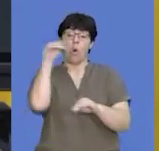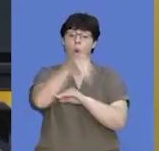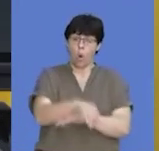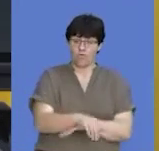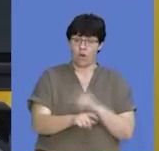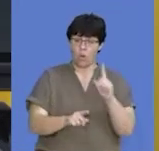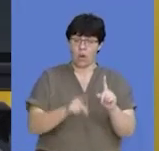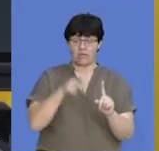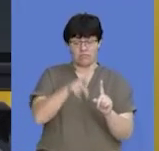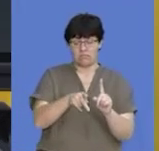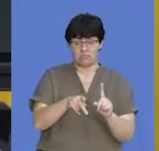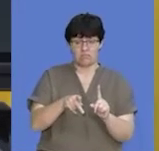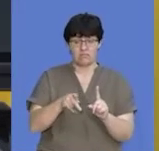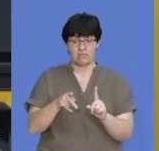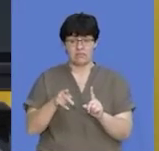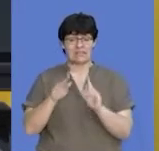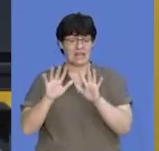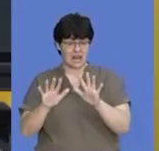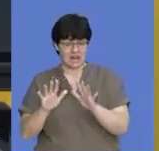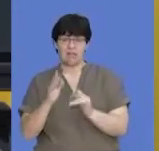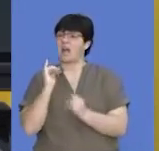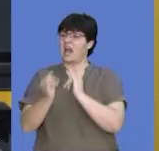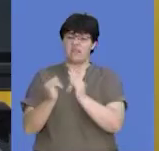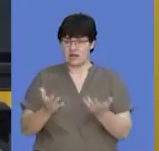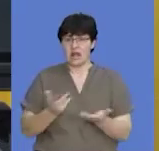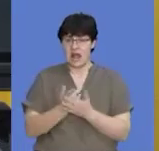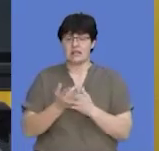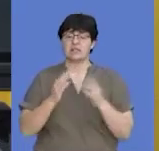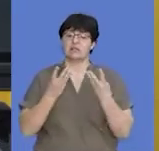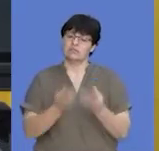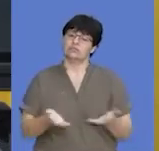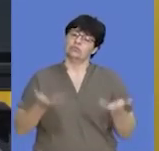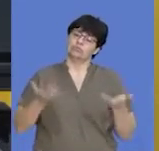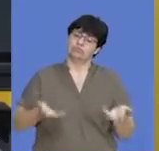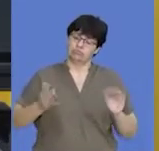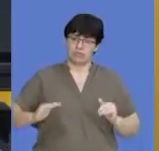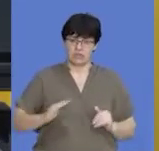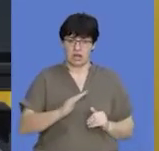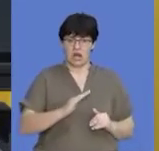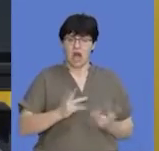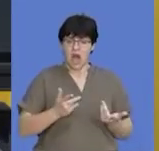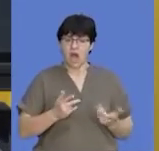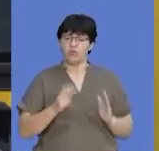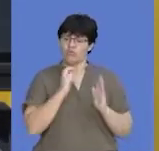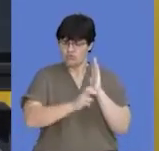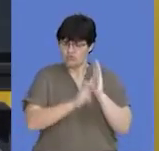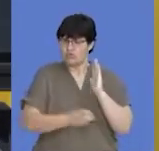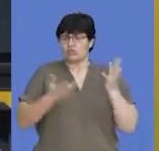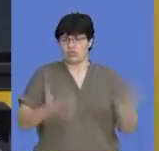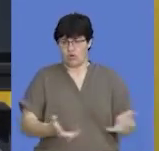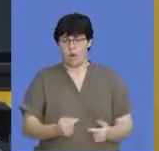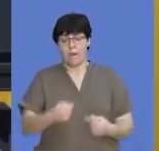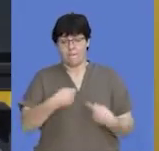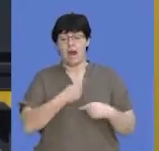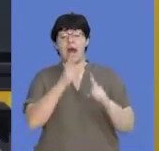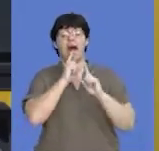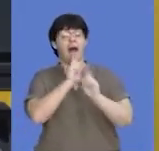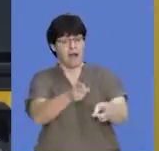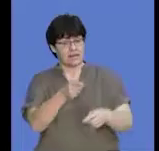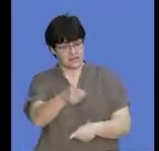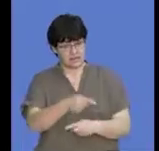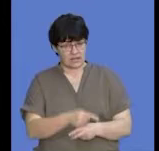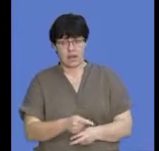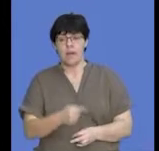1:10, 1:11, it is a gentle slope. This is a rule of thumb. So in my answer for this